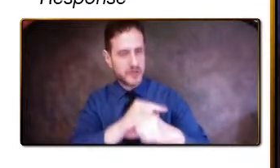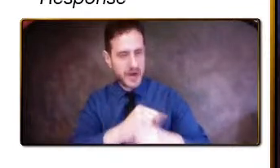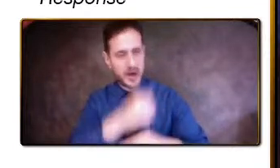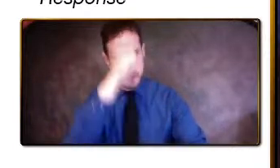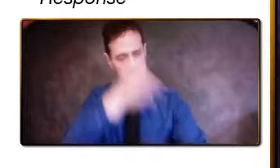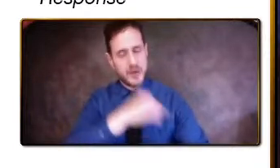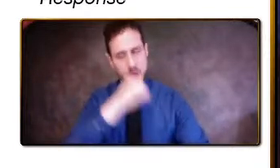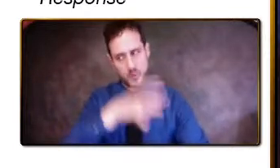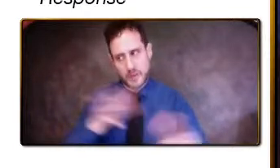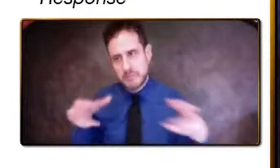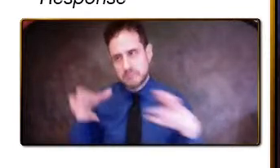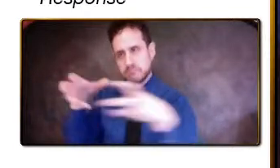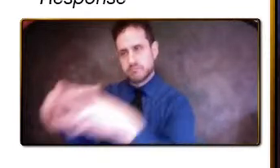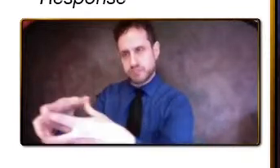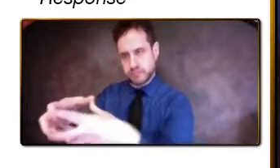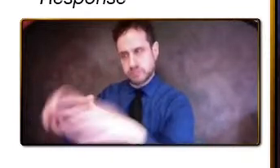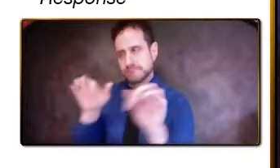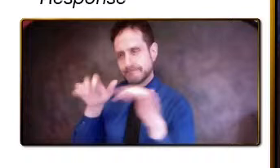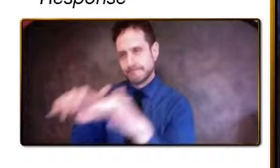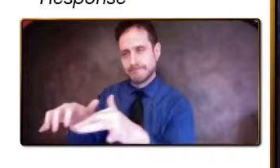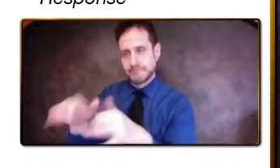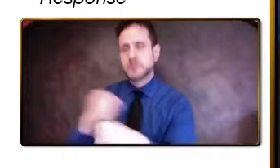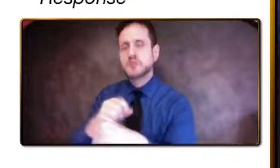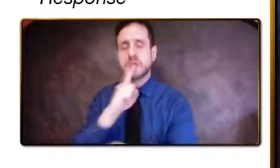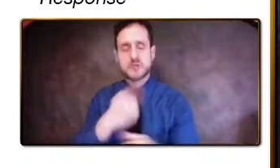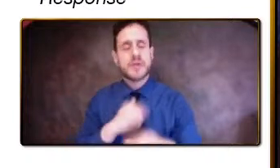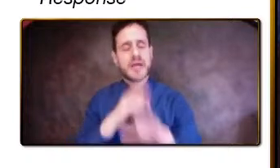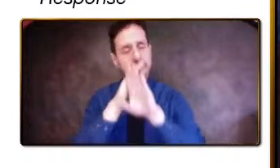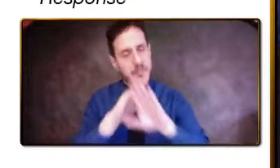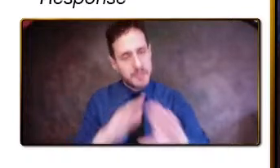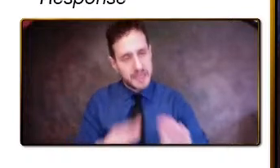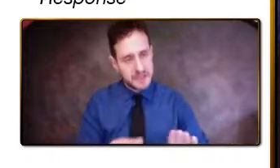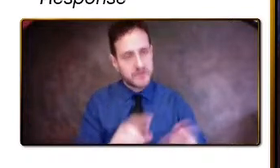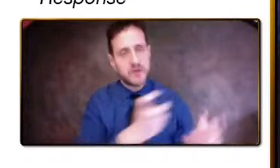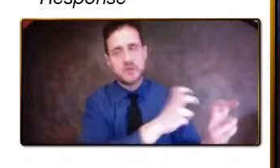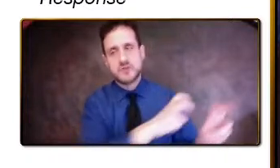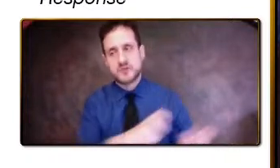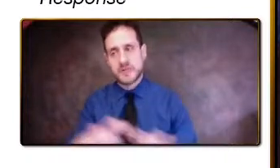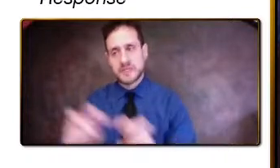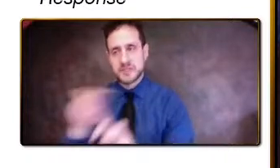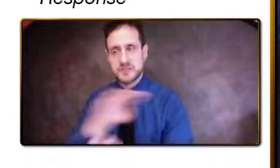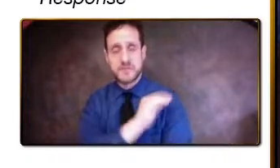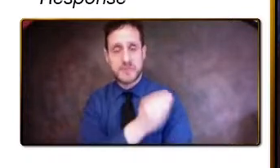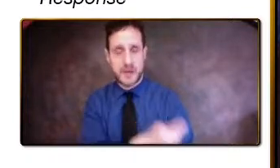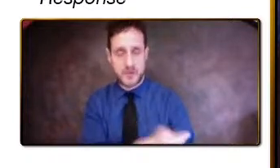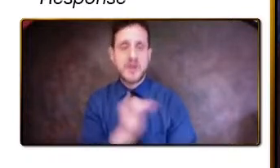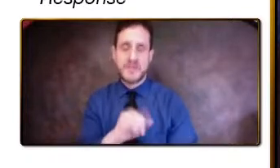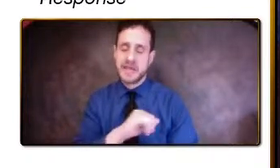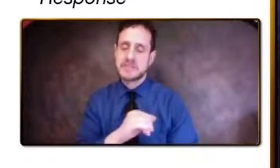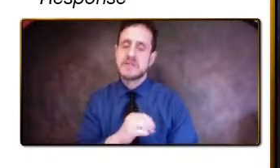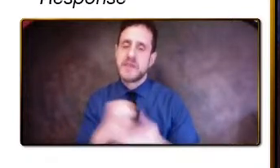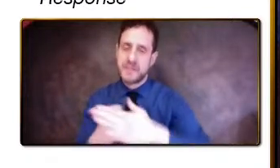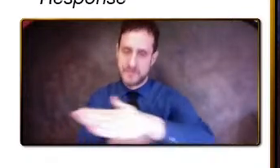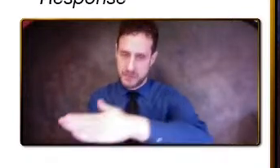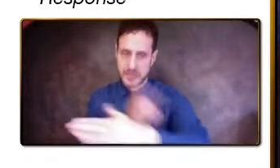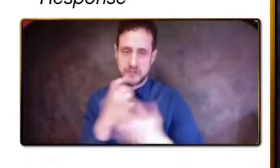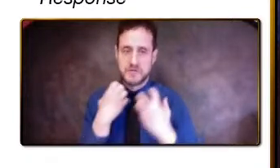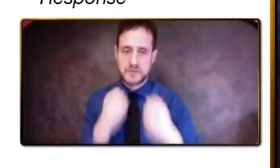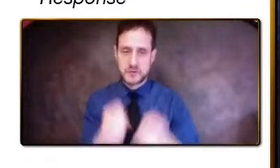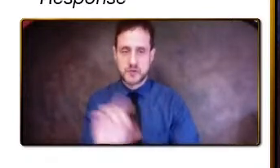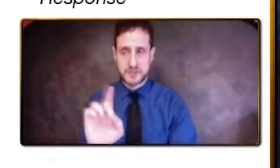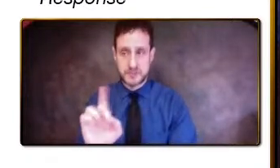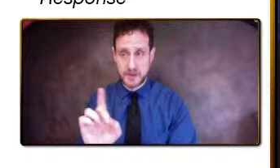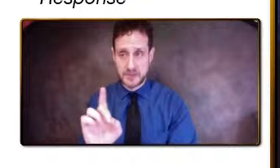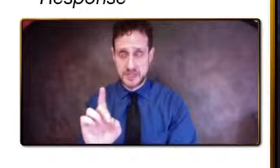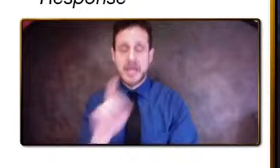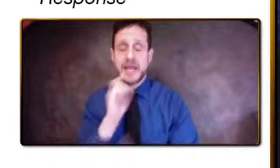the sanctity of a peaceful transition, the very core of a strong democracy. There's really no greater